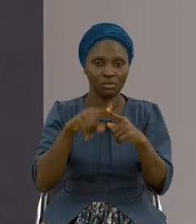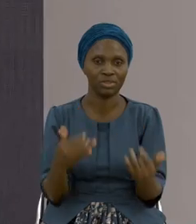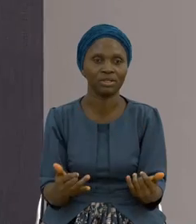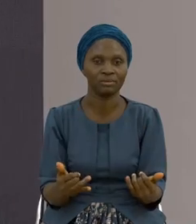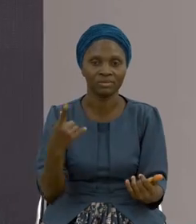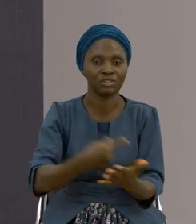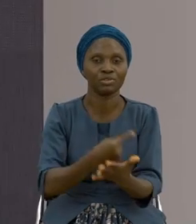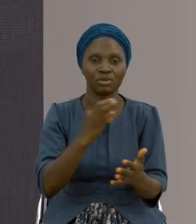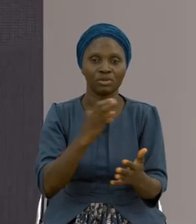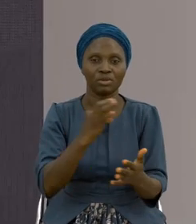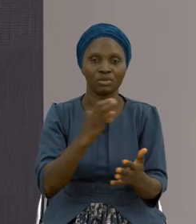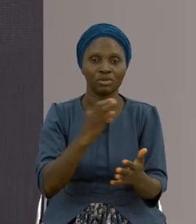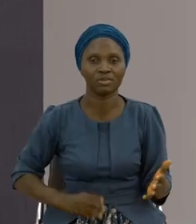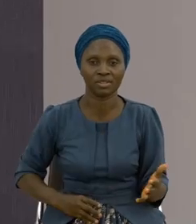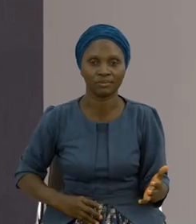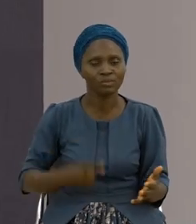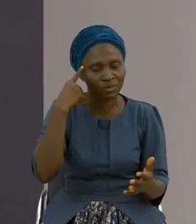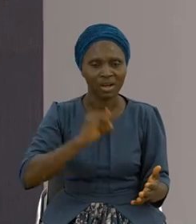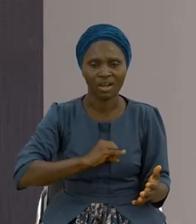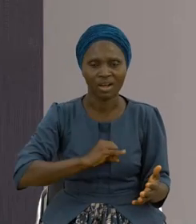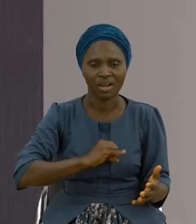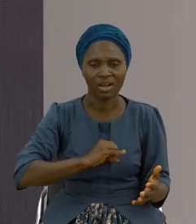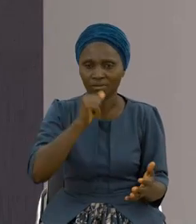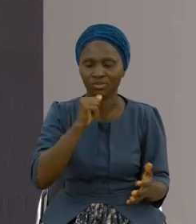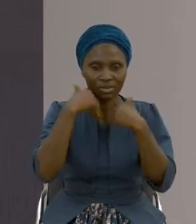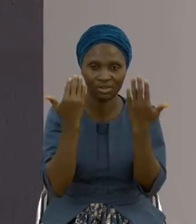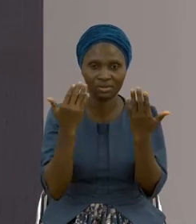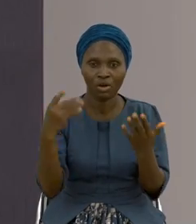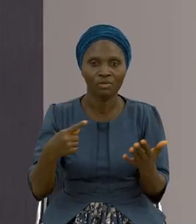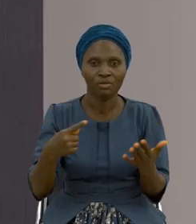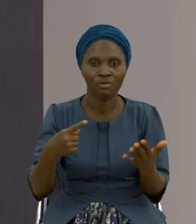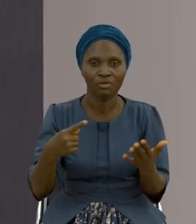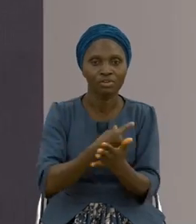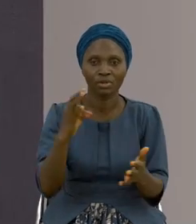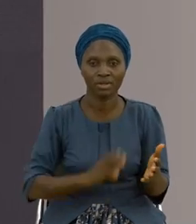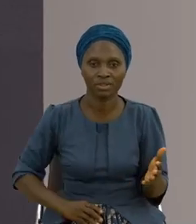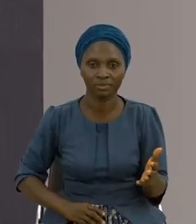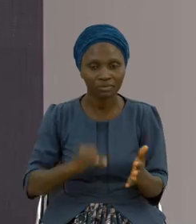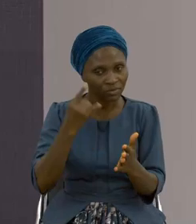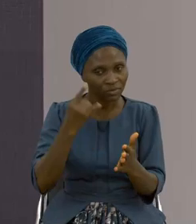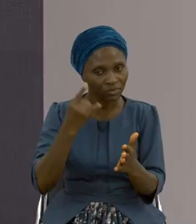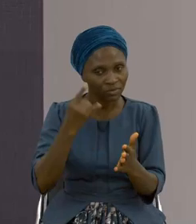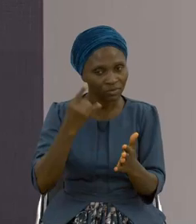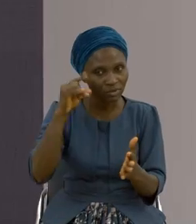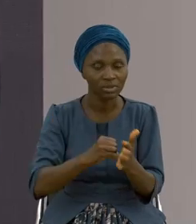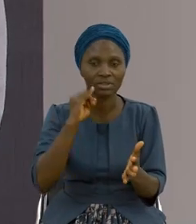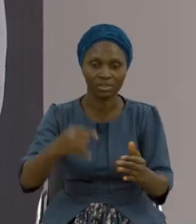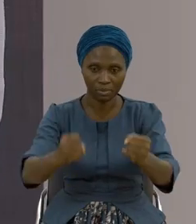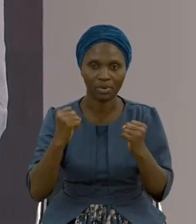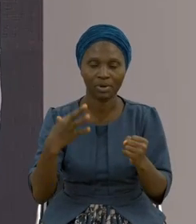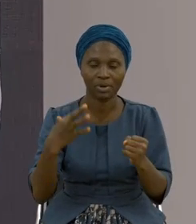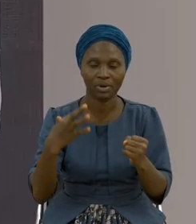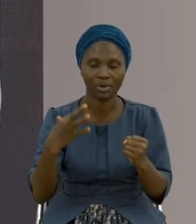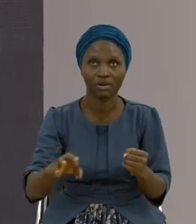ashamed of the gospel of christ for he takes the power of god unto salvation